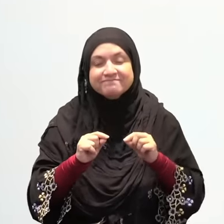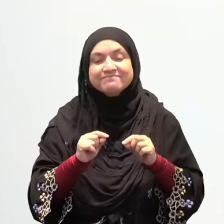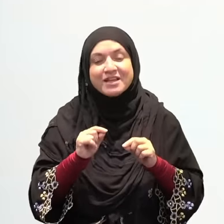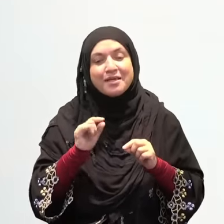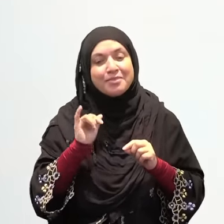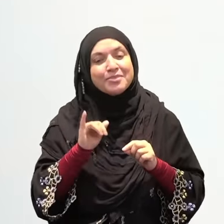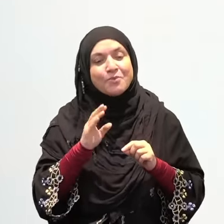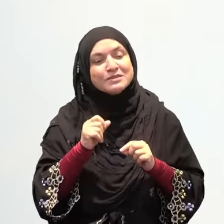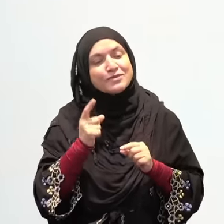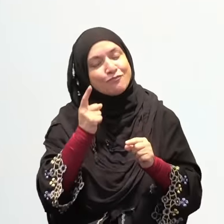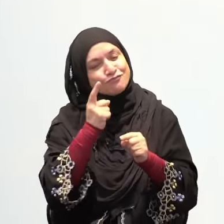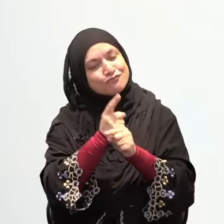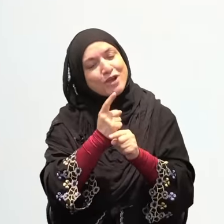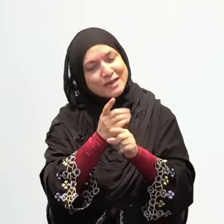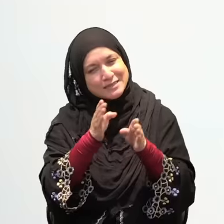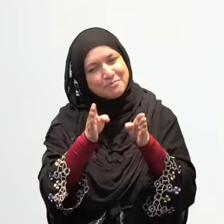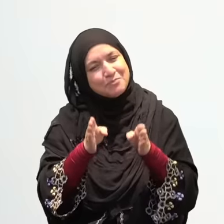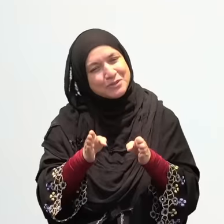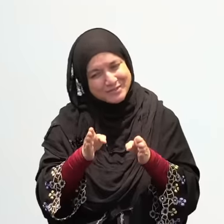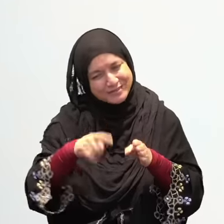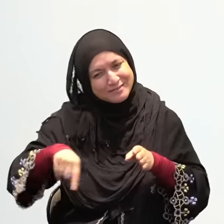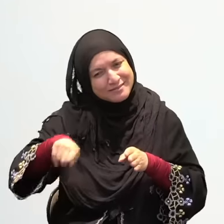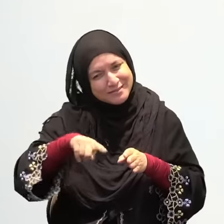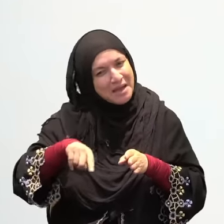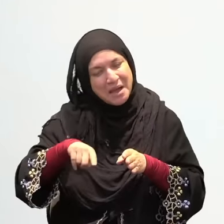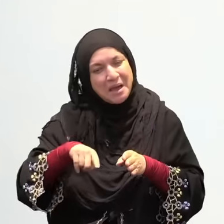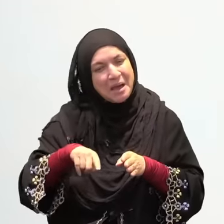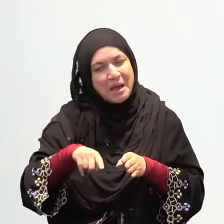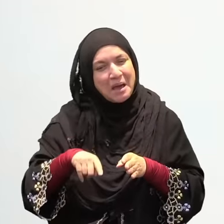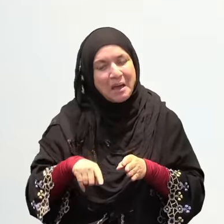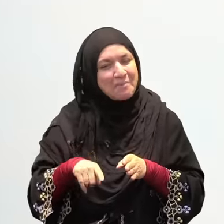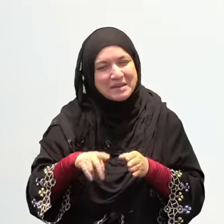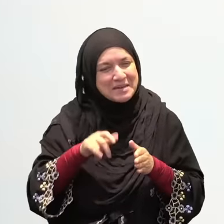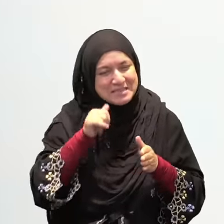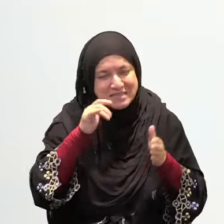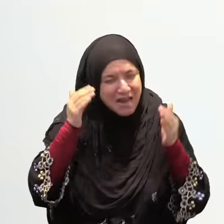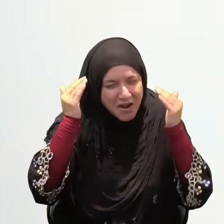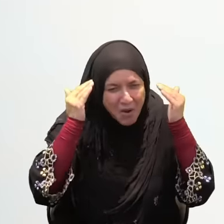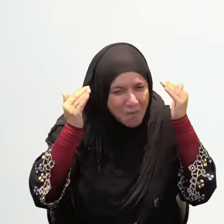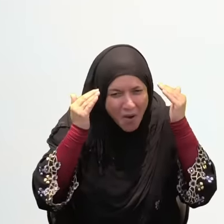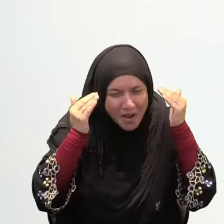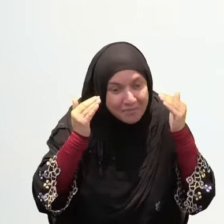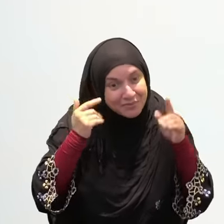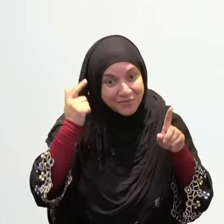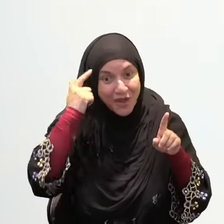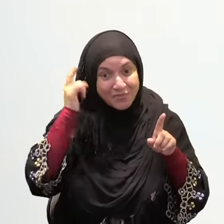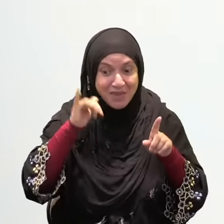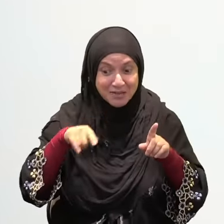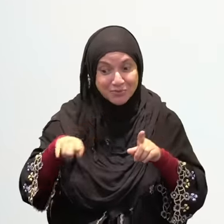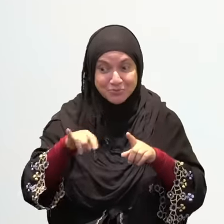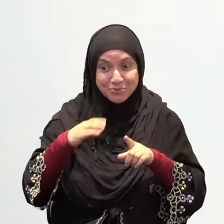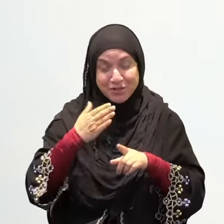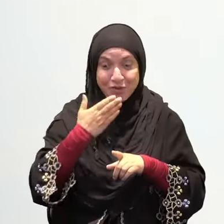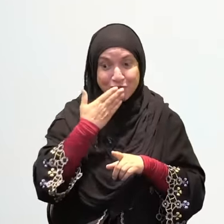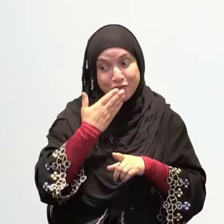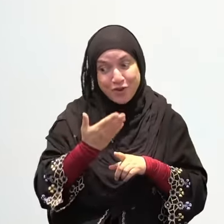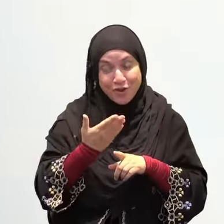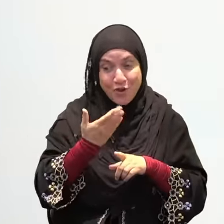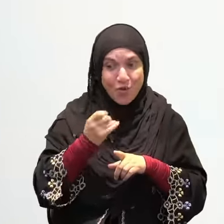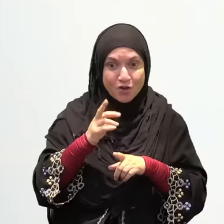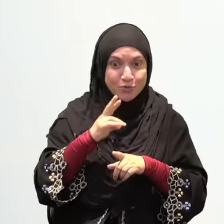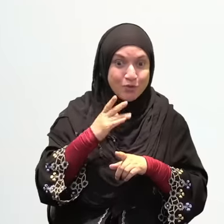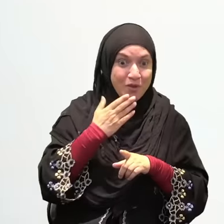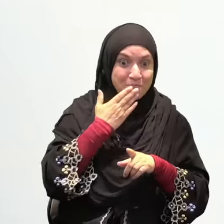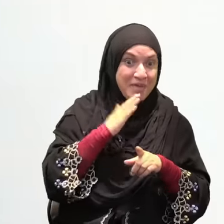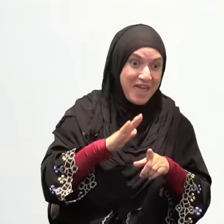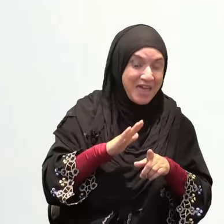and al-Husayn radiallahu ta'ala anhu, we talked about a few weeks ago, these were people that thought they were doing something good. They were zealots. They